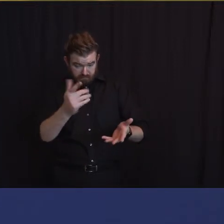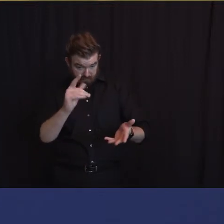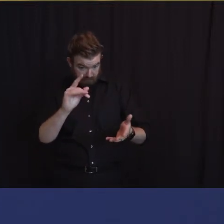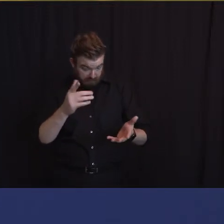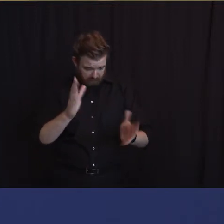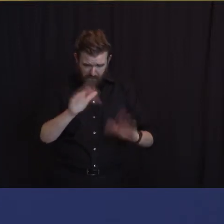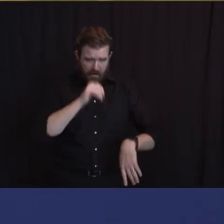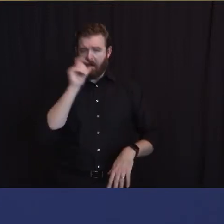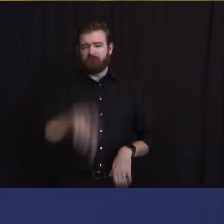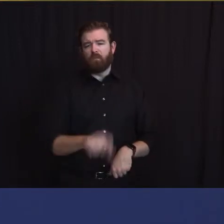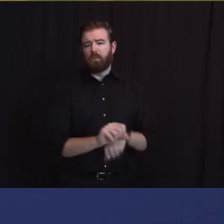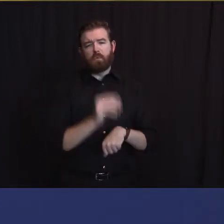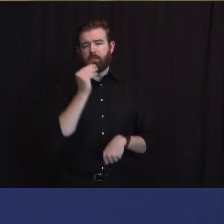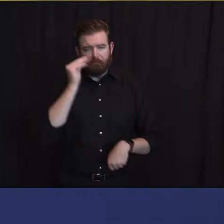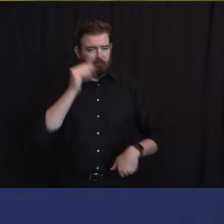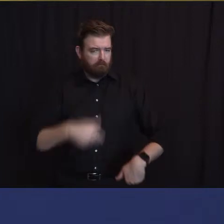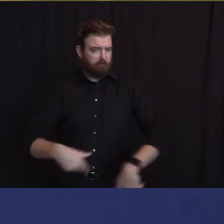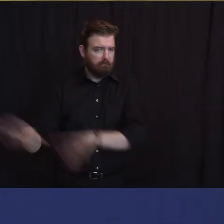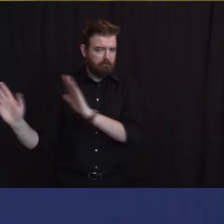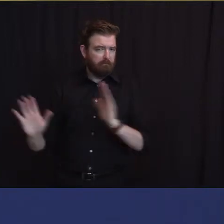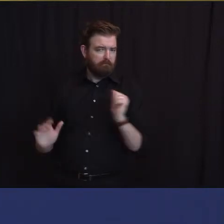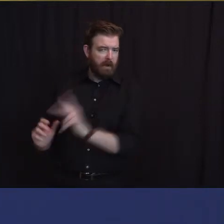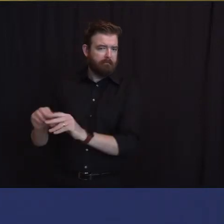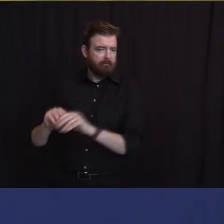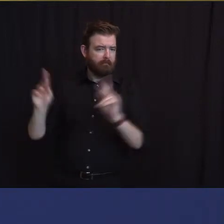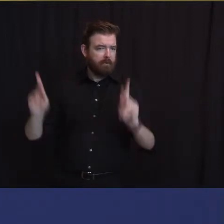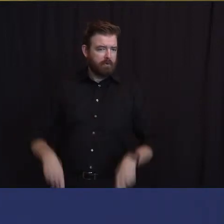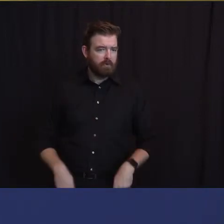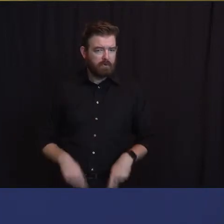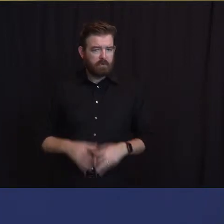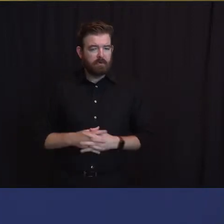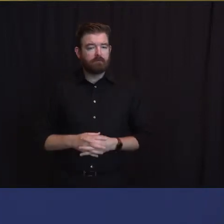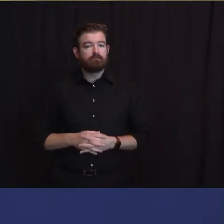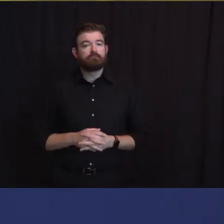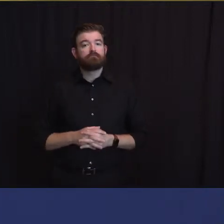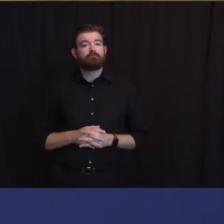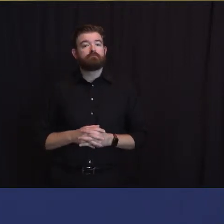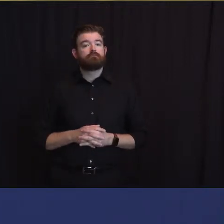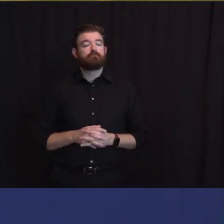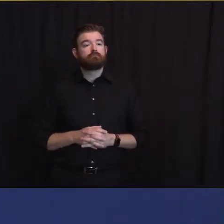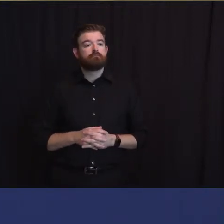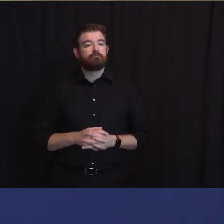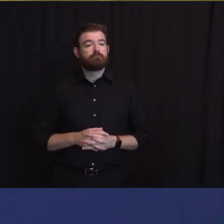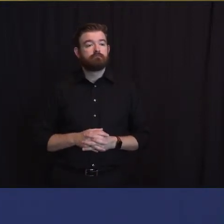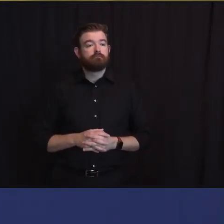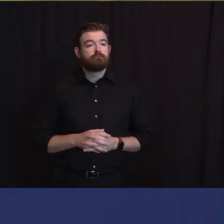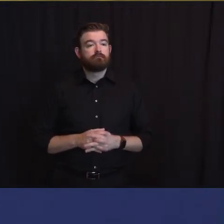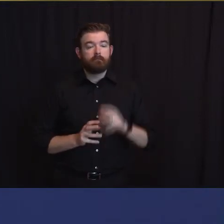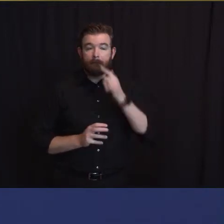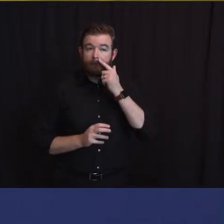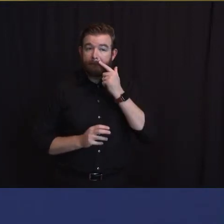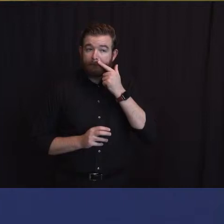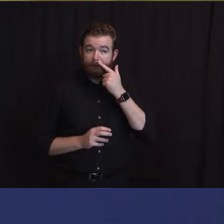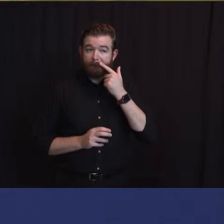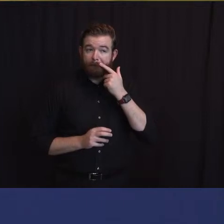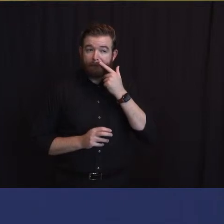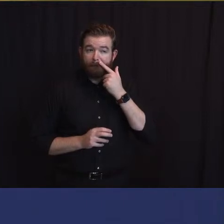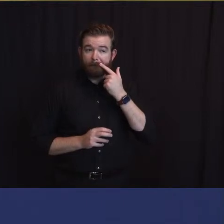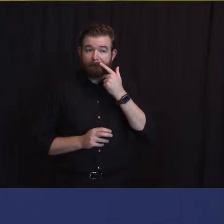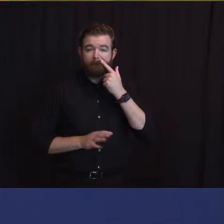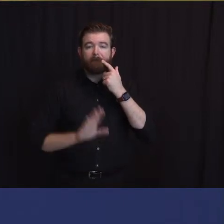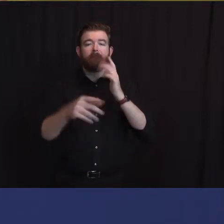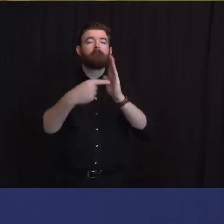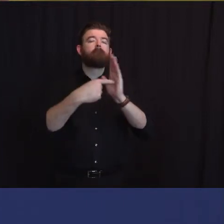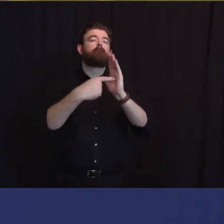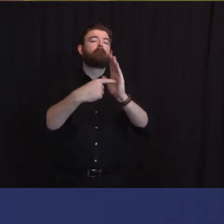Paramount, how would you distinguish between an employer who, I'm making this up for a second, a law firm or a